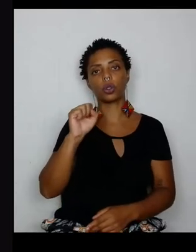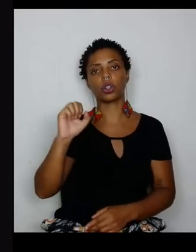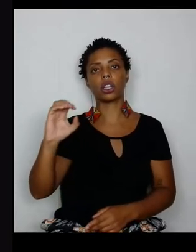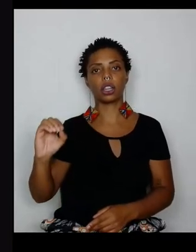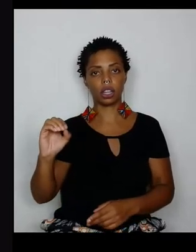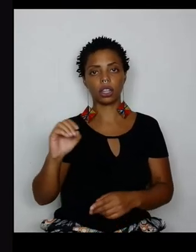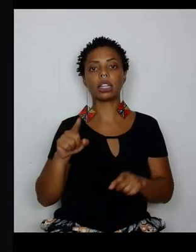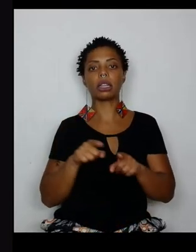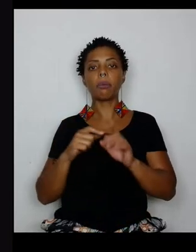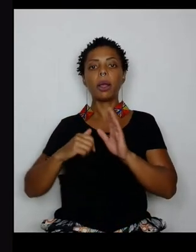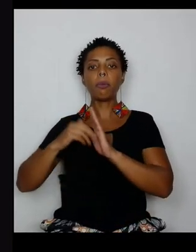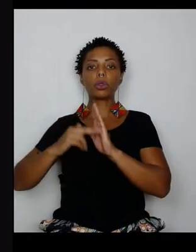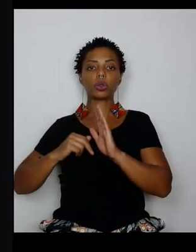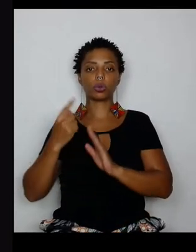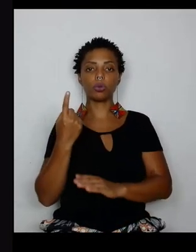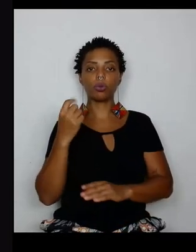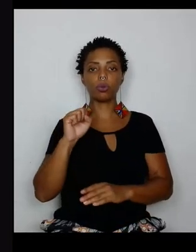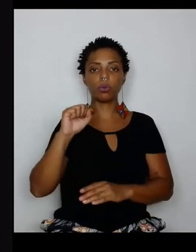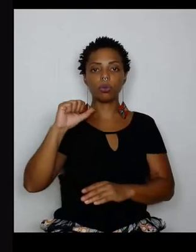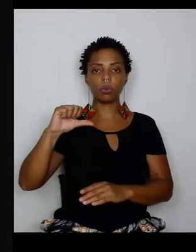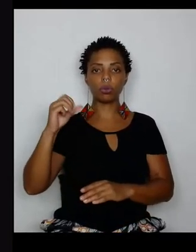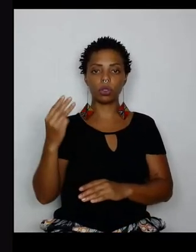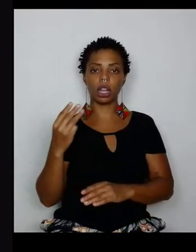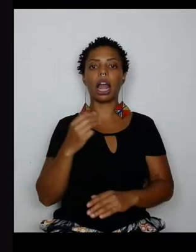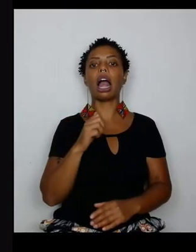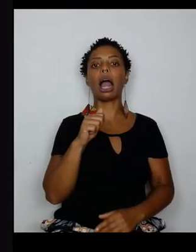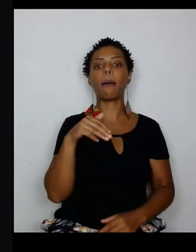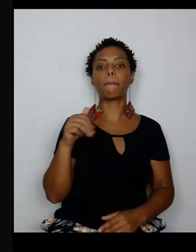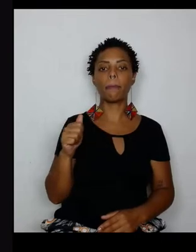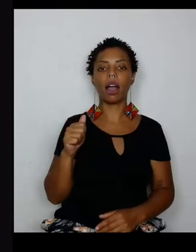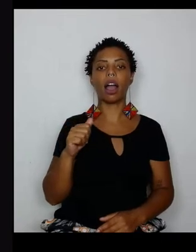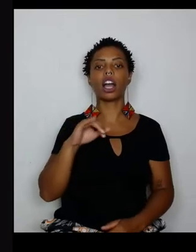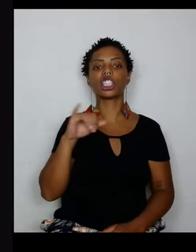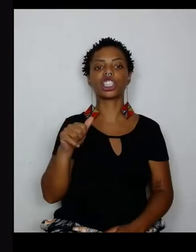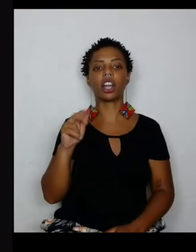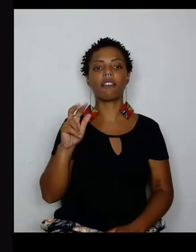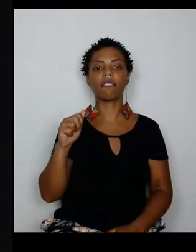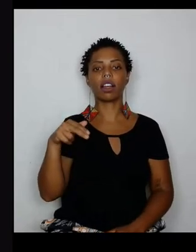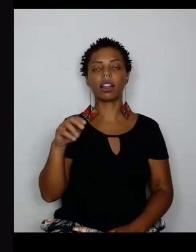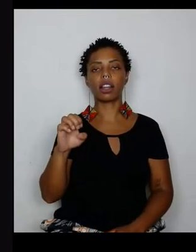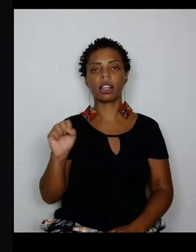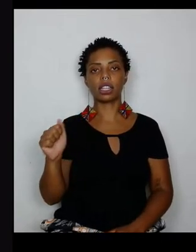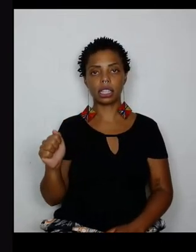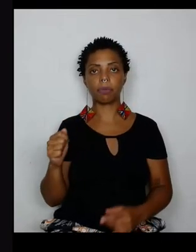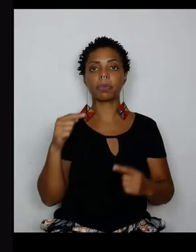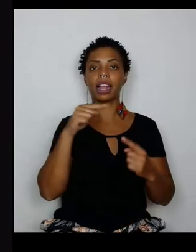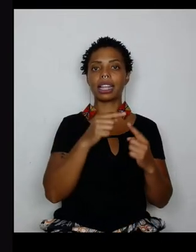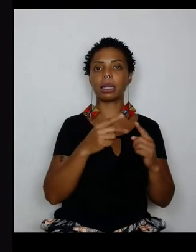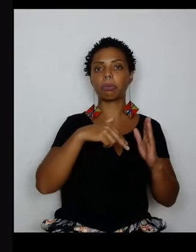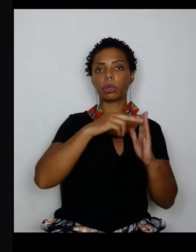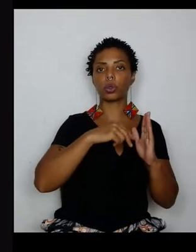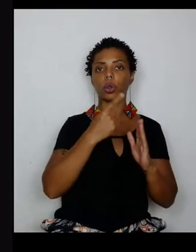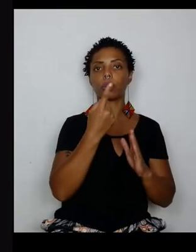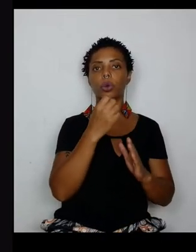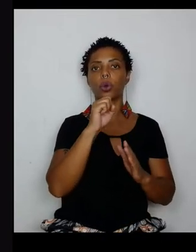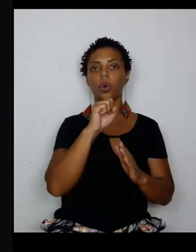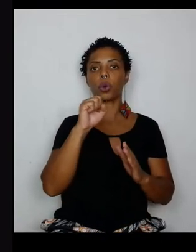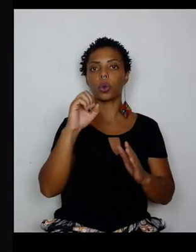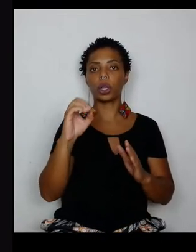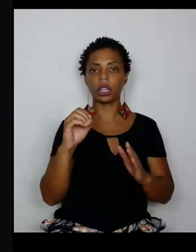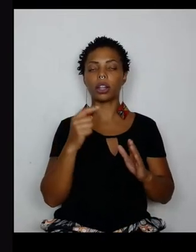javanese the 1880 paint painting demonstrates gauguin's attentiveness to skin